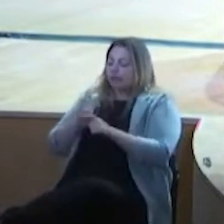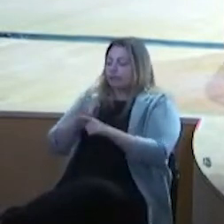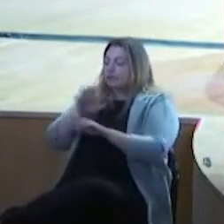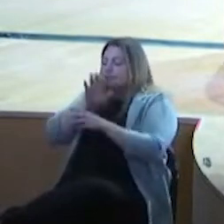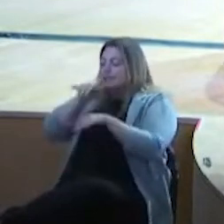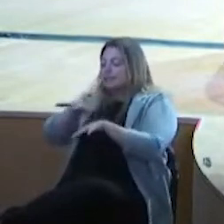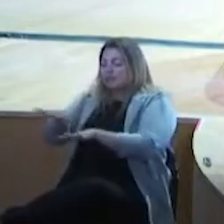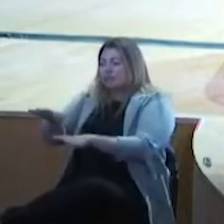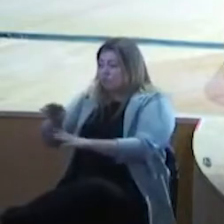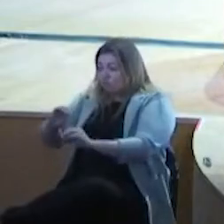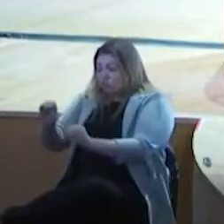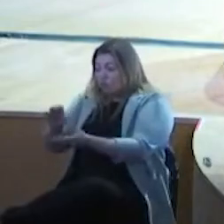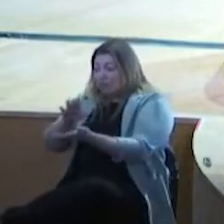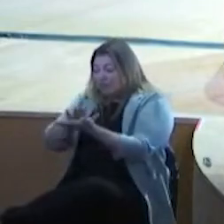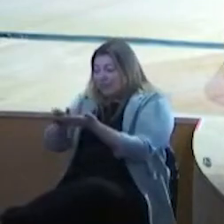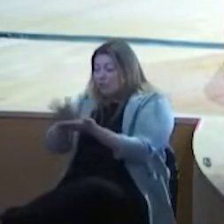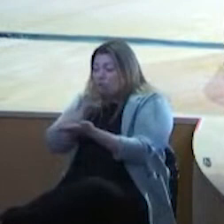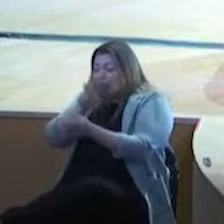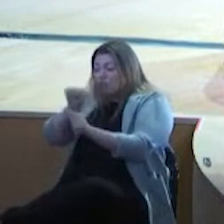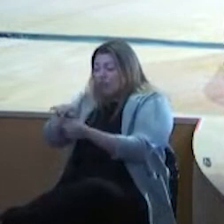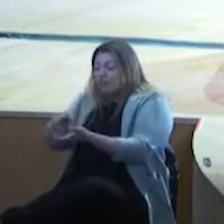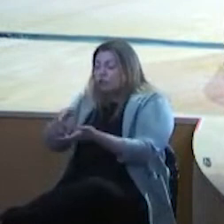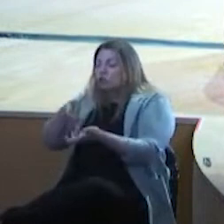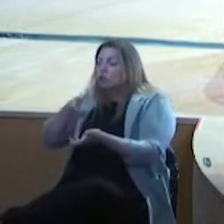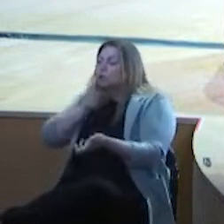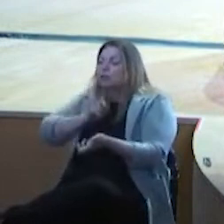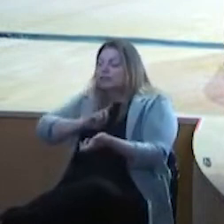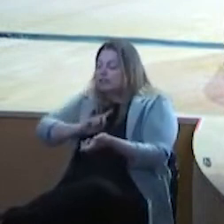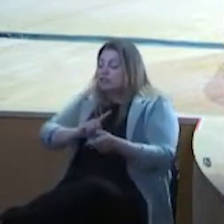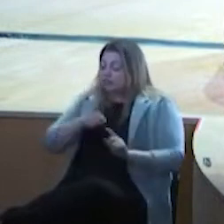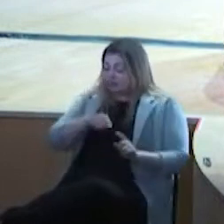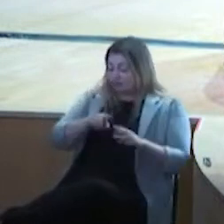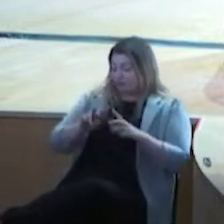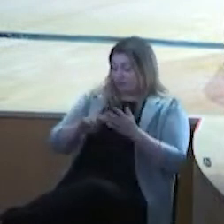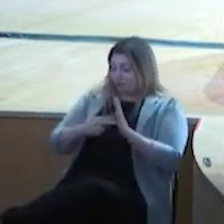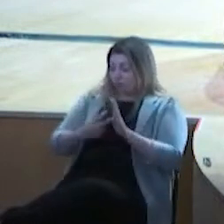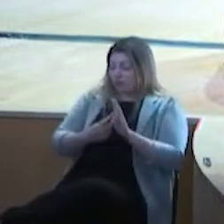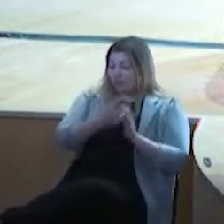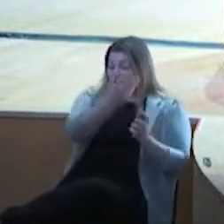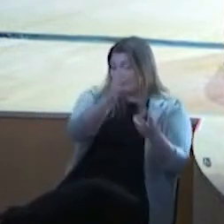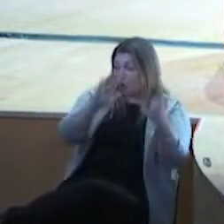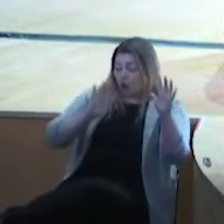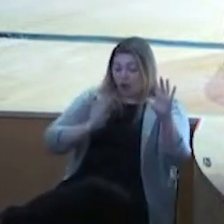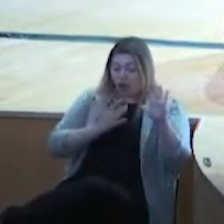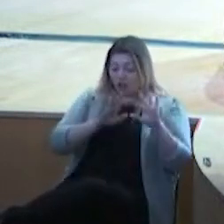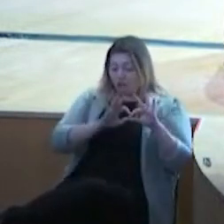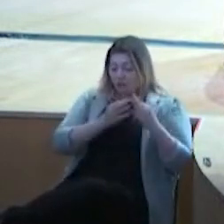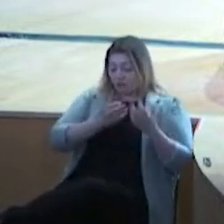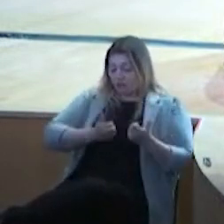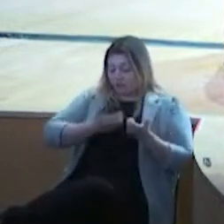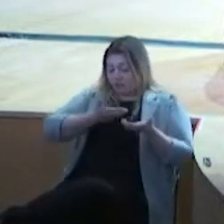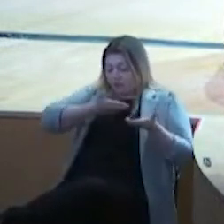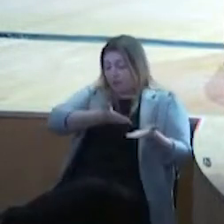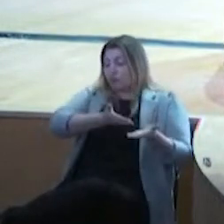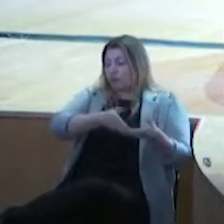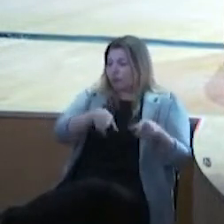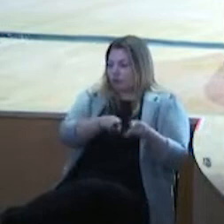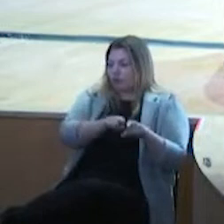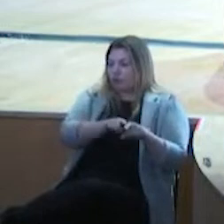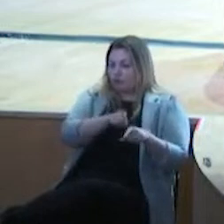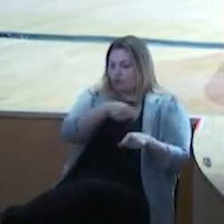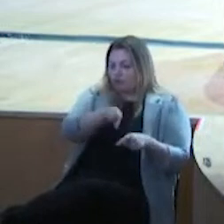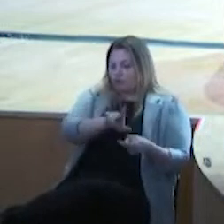drink, then our relatives of the forest that also dine on that aqua